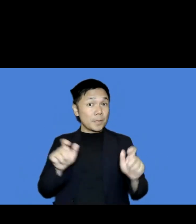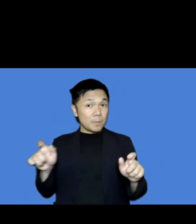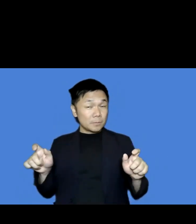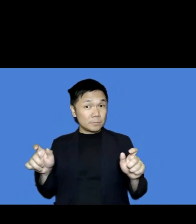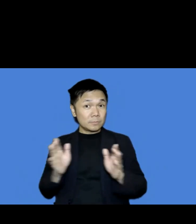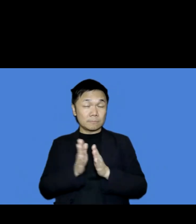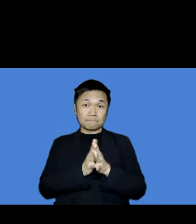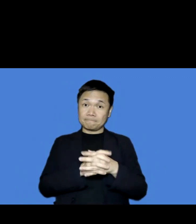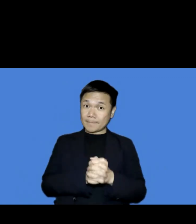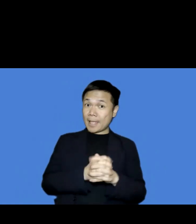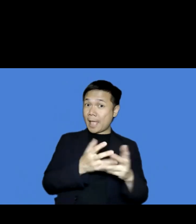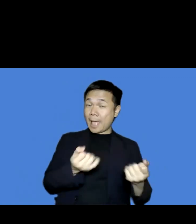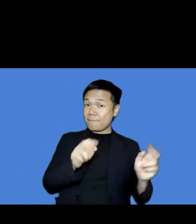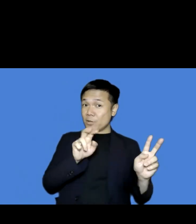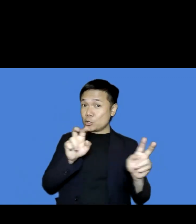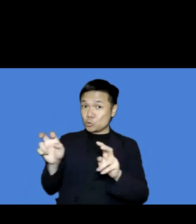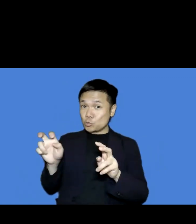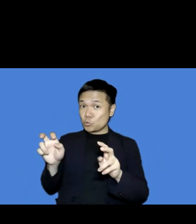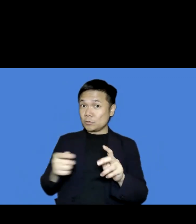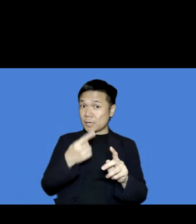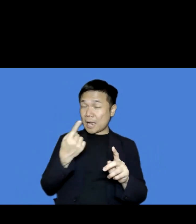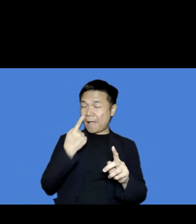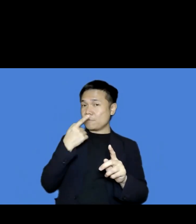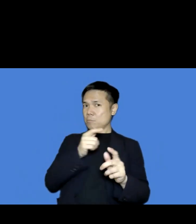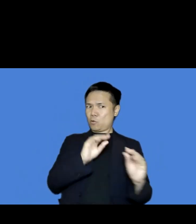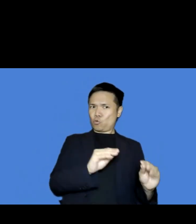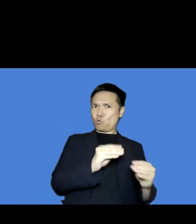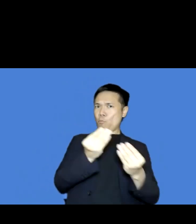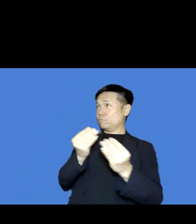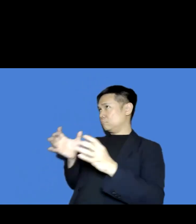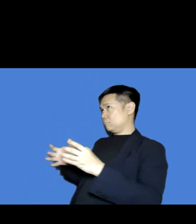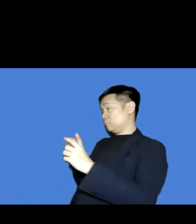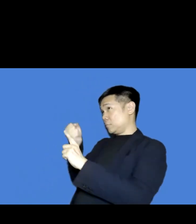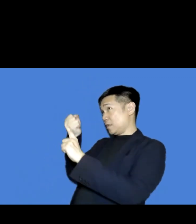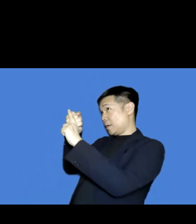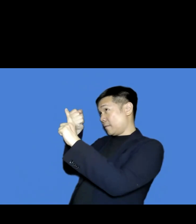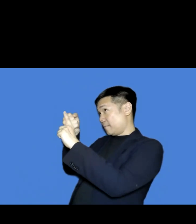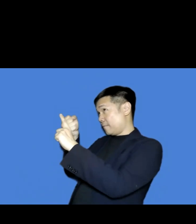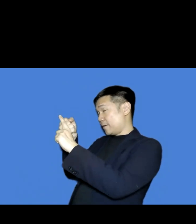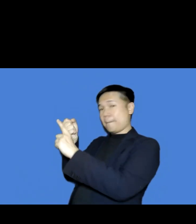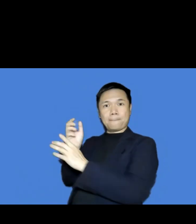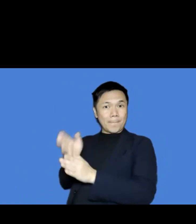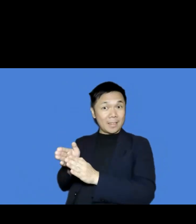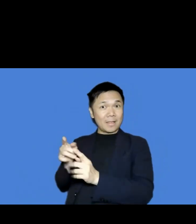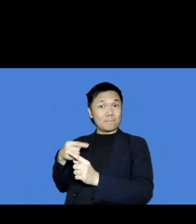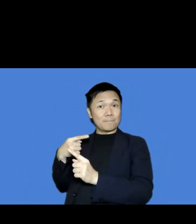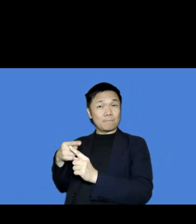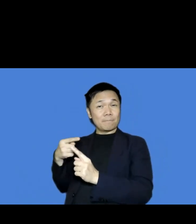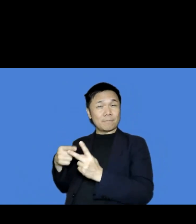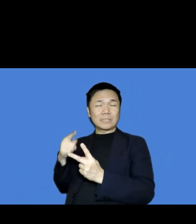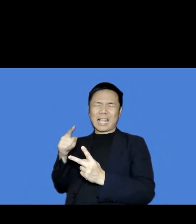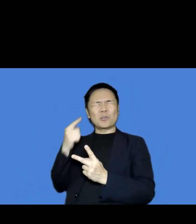the issue and create an activism or activity or advocacy around it, they are coming out with a solution of